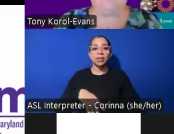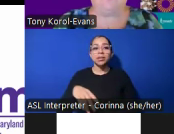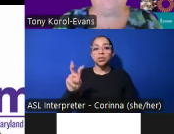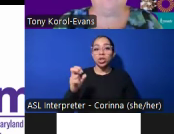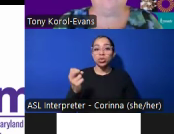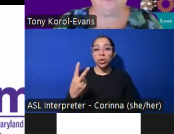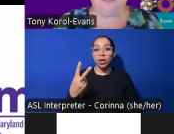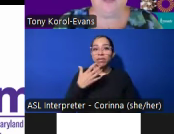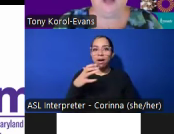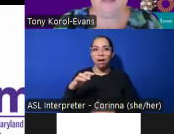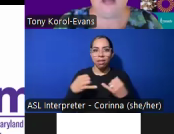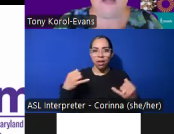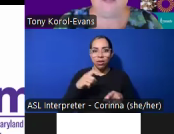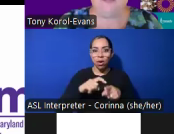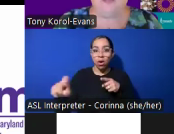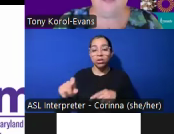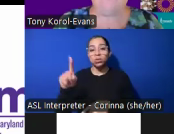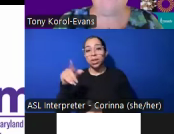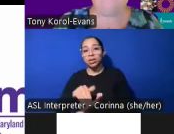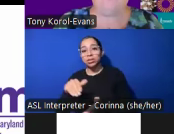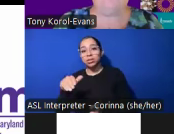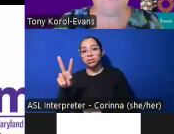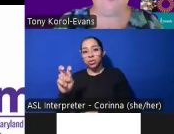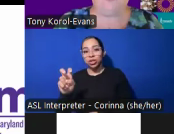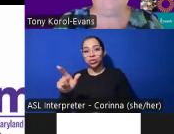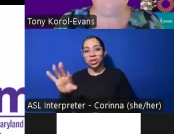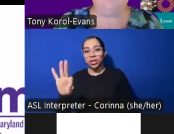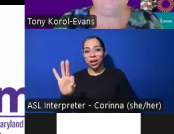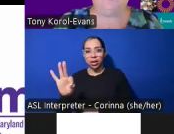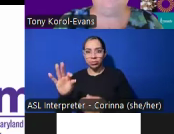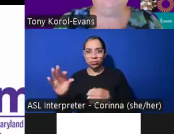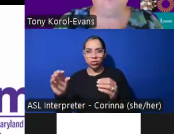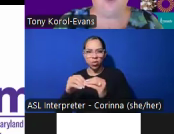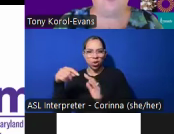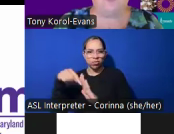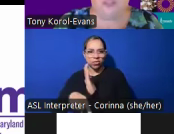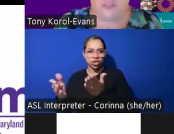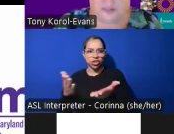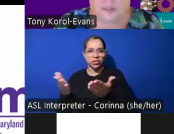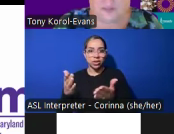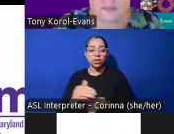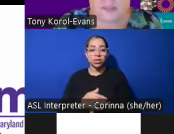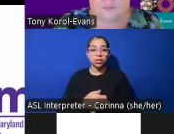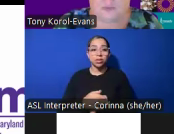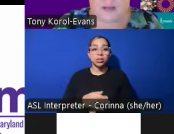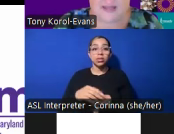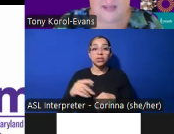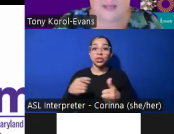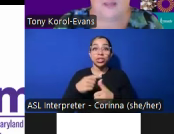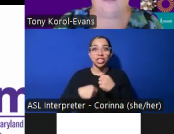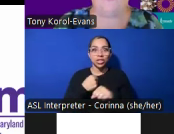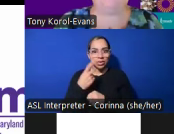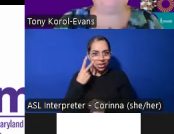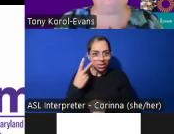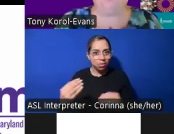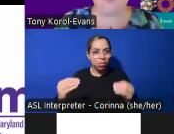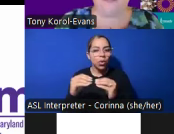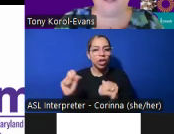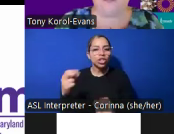1,229 were services beyond the hotline. And for the first year, we see more shelter services provided